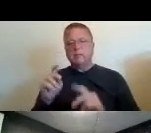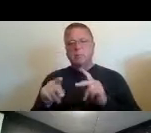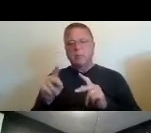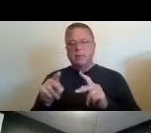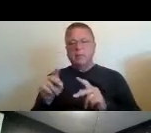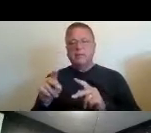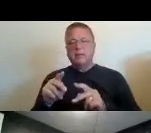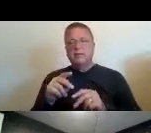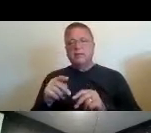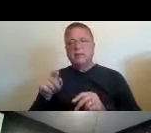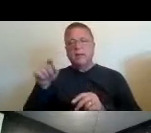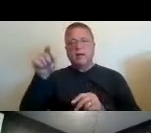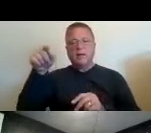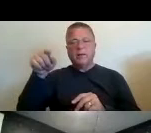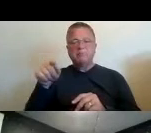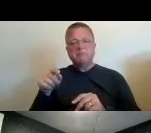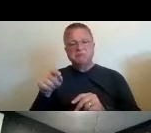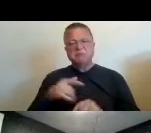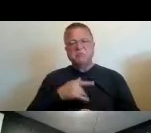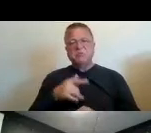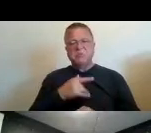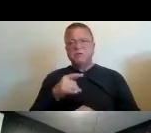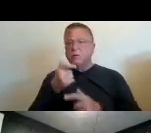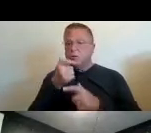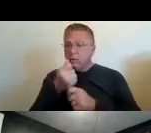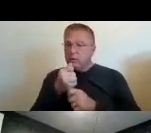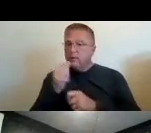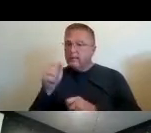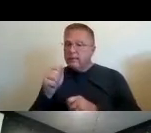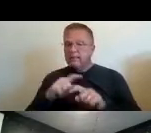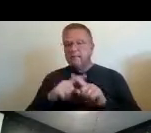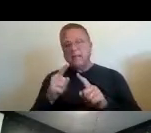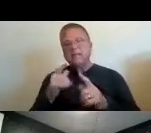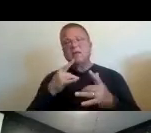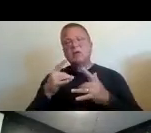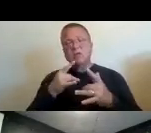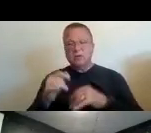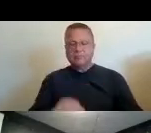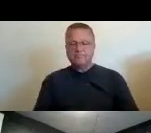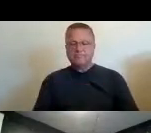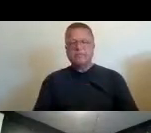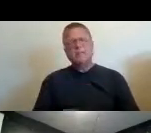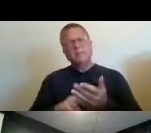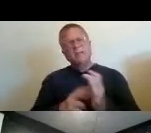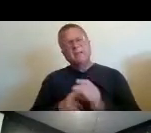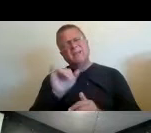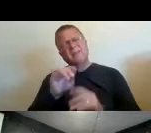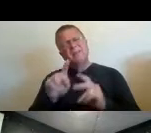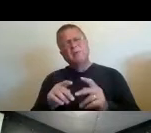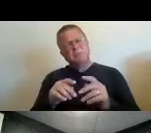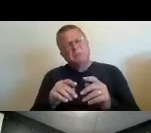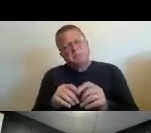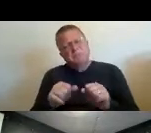population that is out there, we believe are interested but concerned. And what that means is that there are people who would ride a bike if they